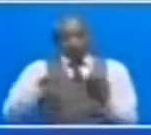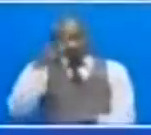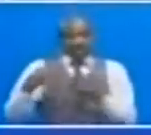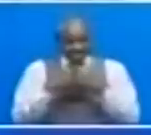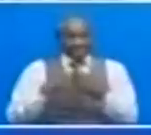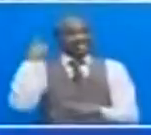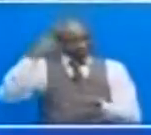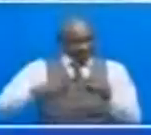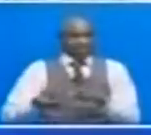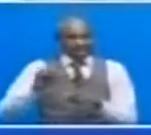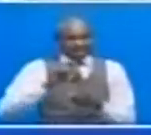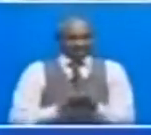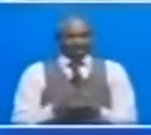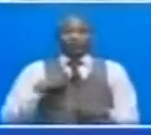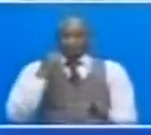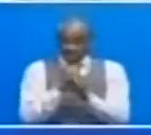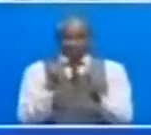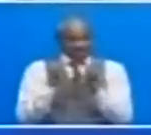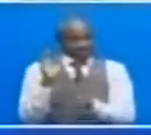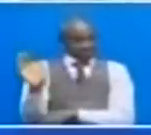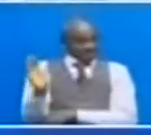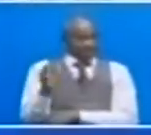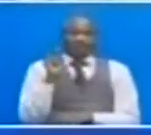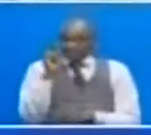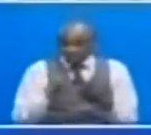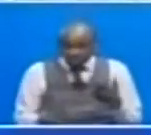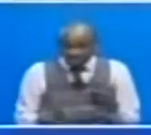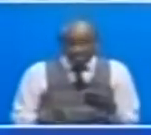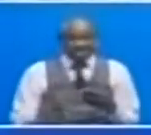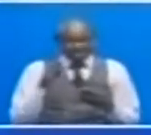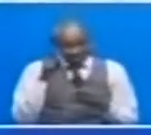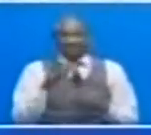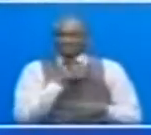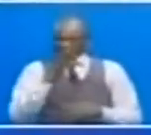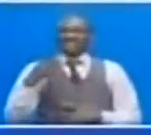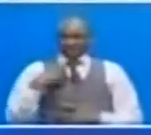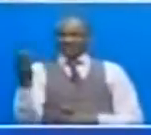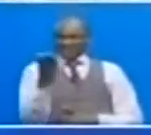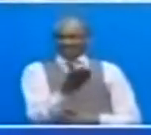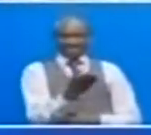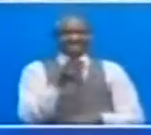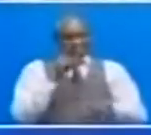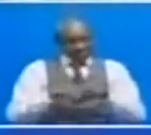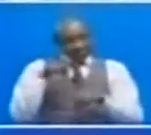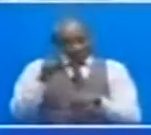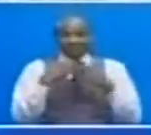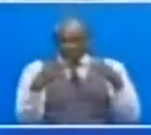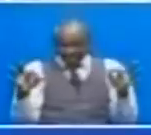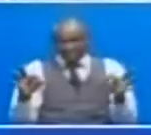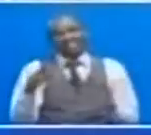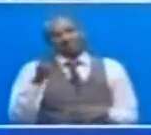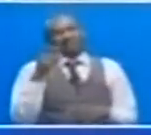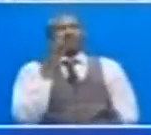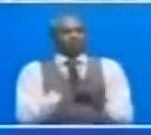challenges next time. They have worked in their teams, and we have seen the kind of spirit people can have. When you set them free,